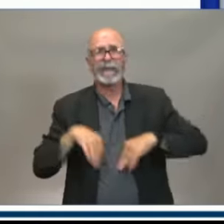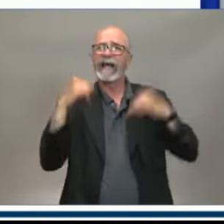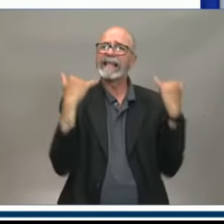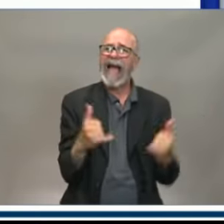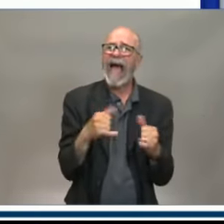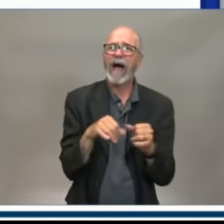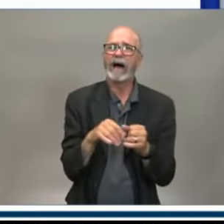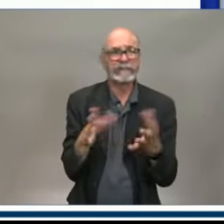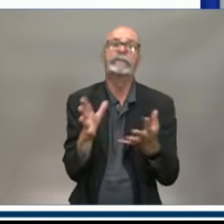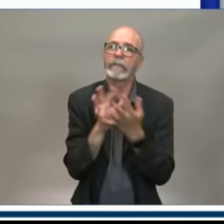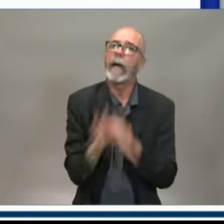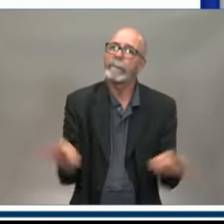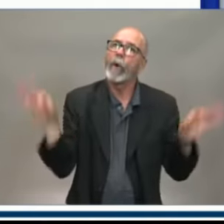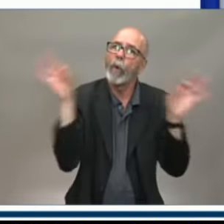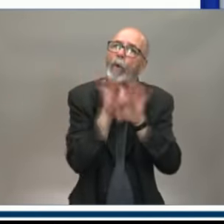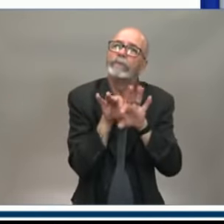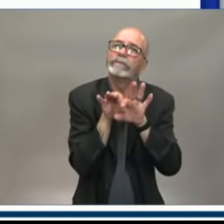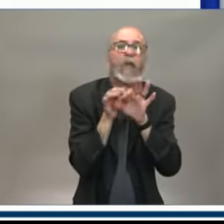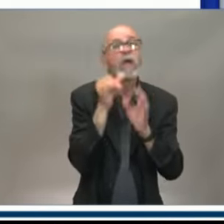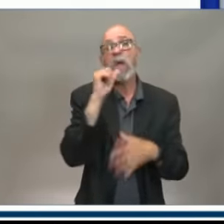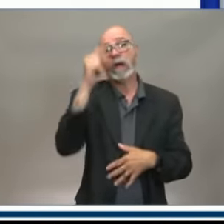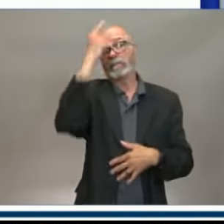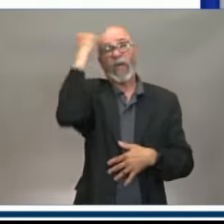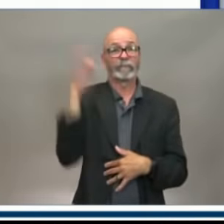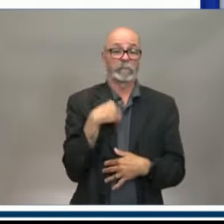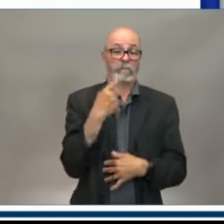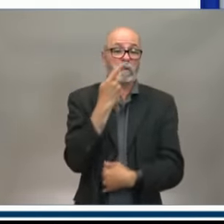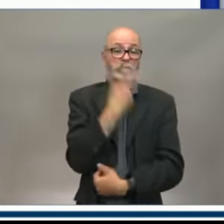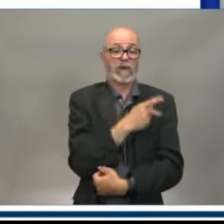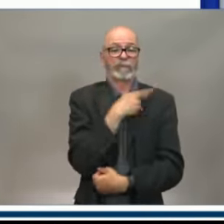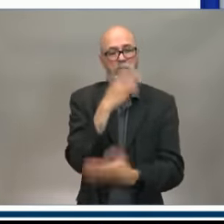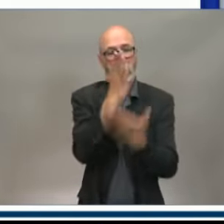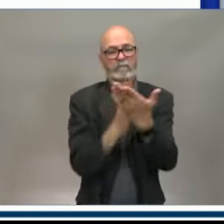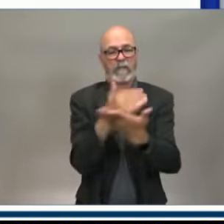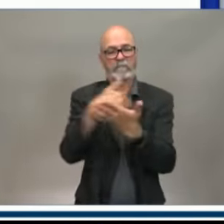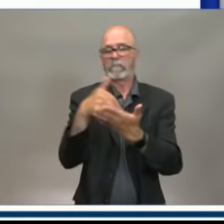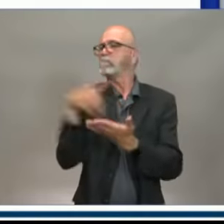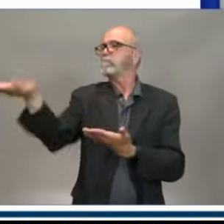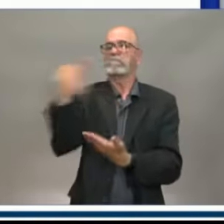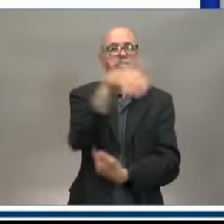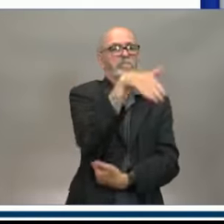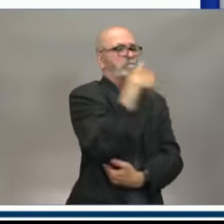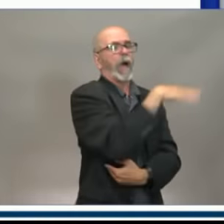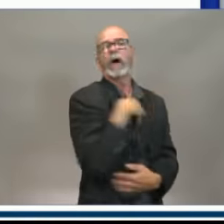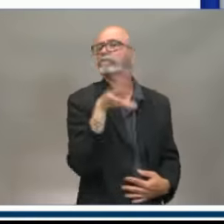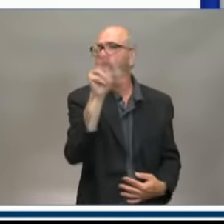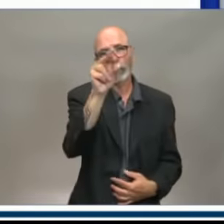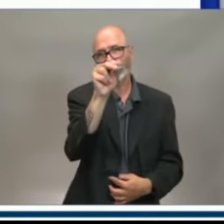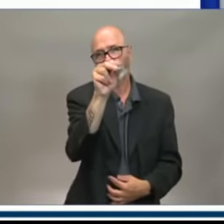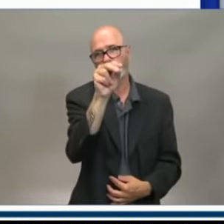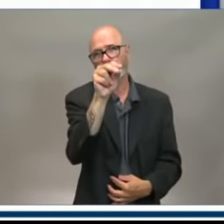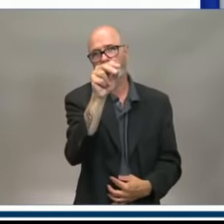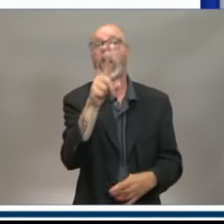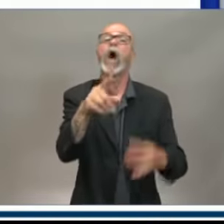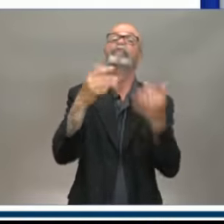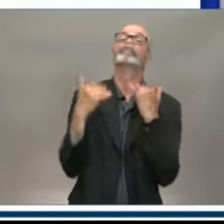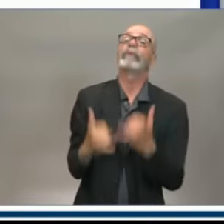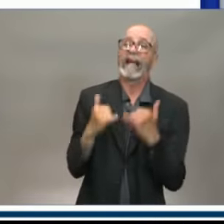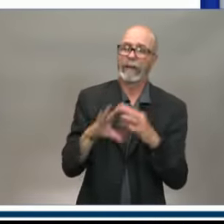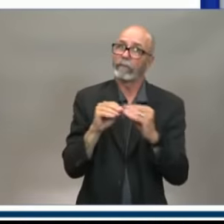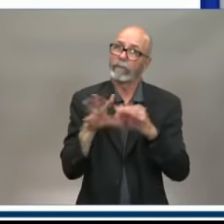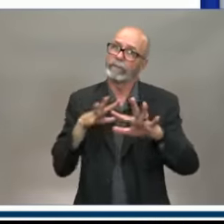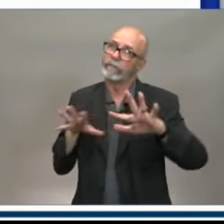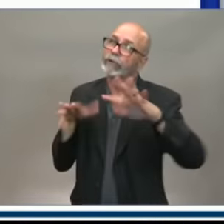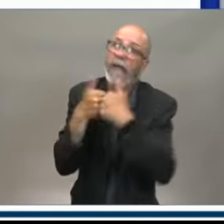important that we do not divide our province. These are challenging times. There's no question about it. I live in rural Nova Scotia. I